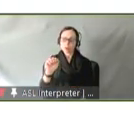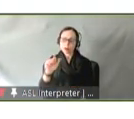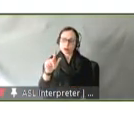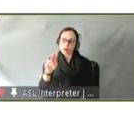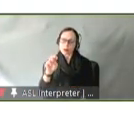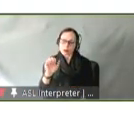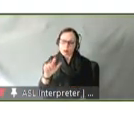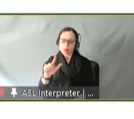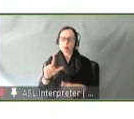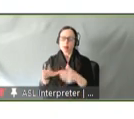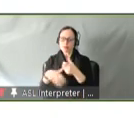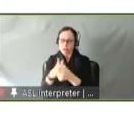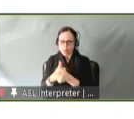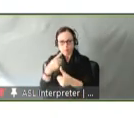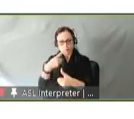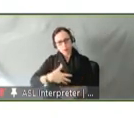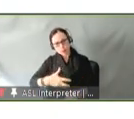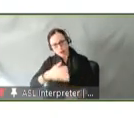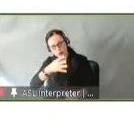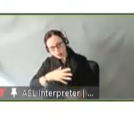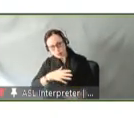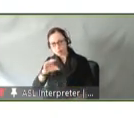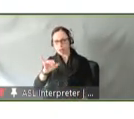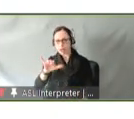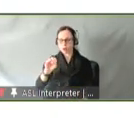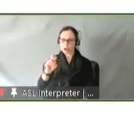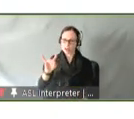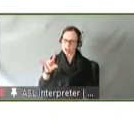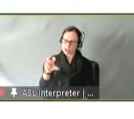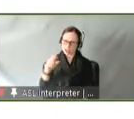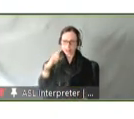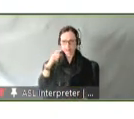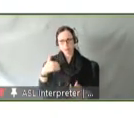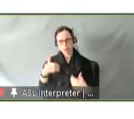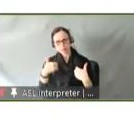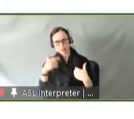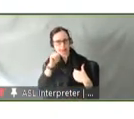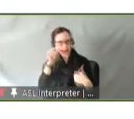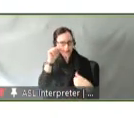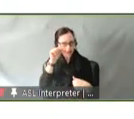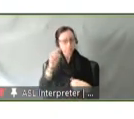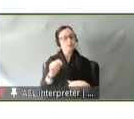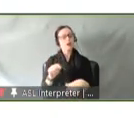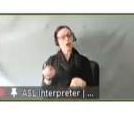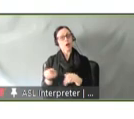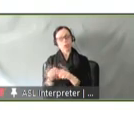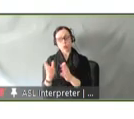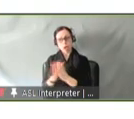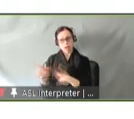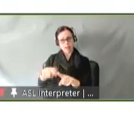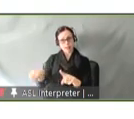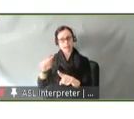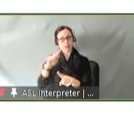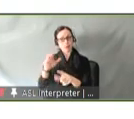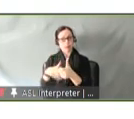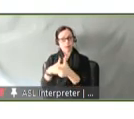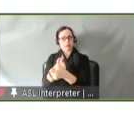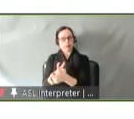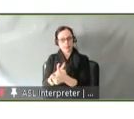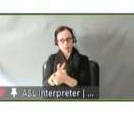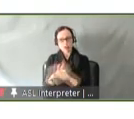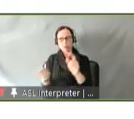safety in pregnant women and myocarditis in teens and young adults. And we've also asked them to keep up with continuously